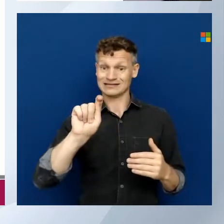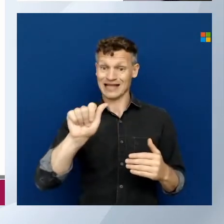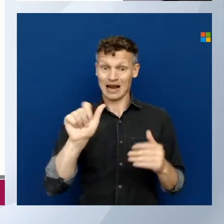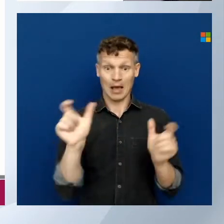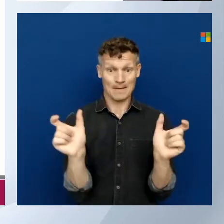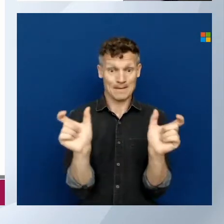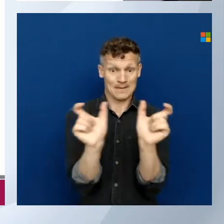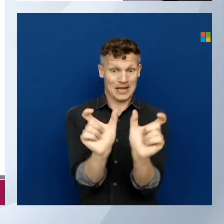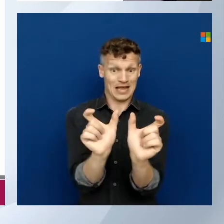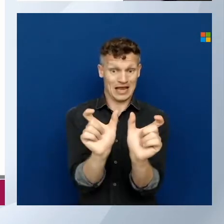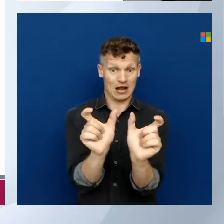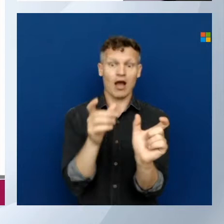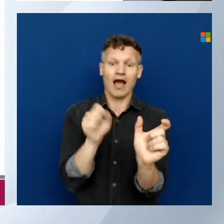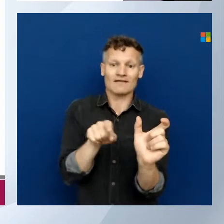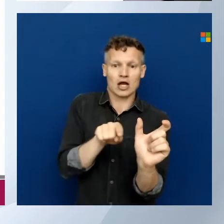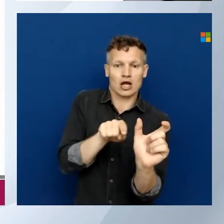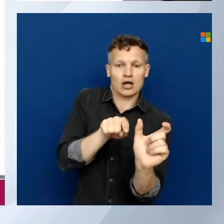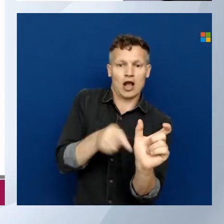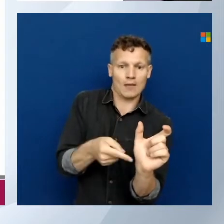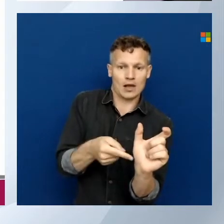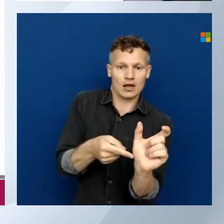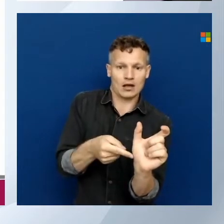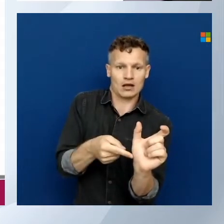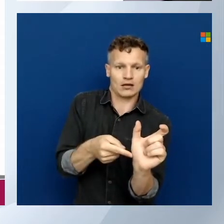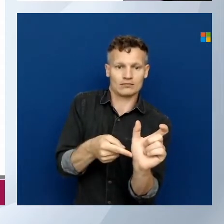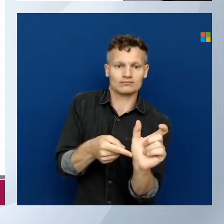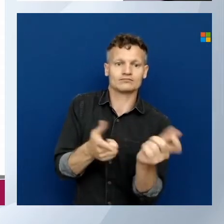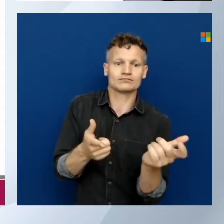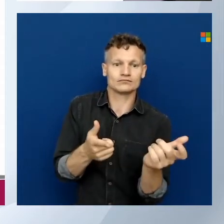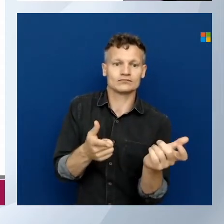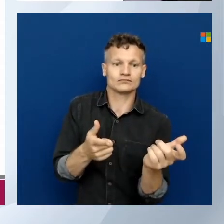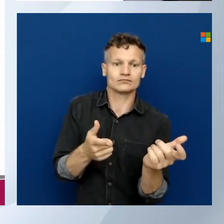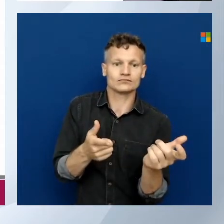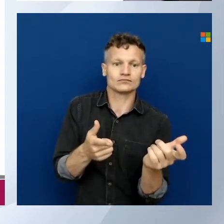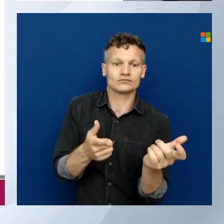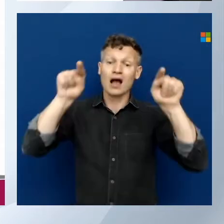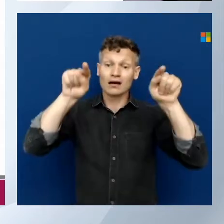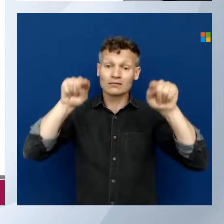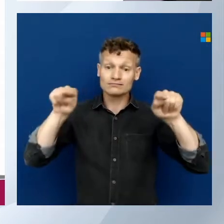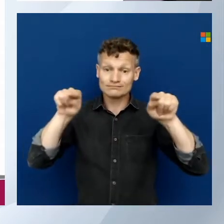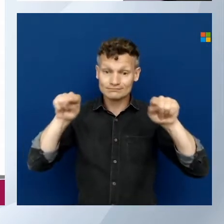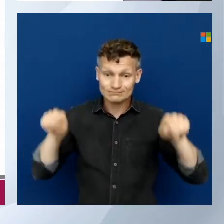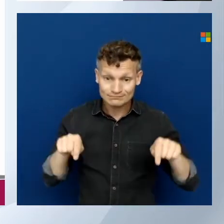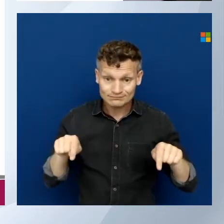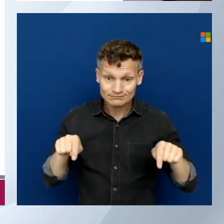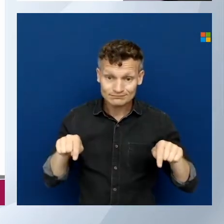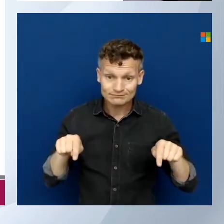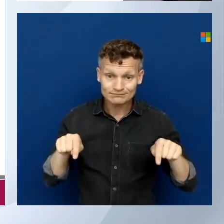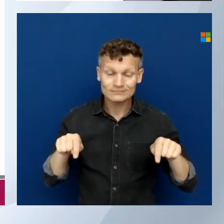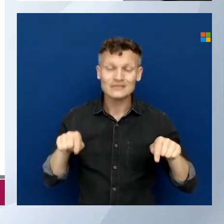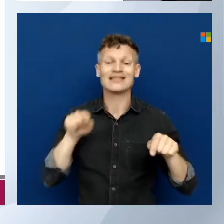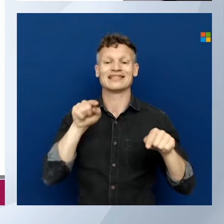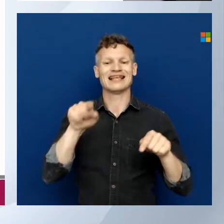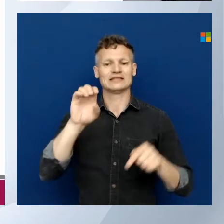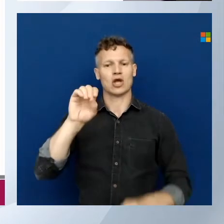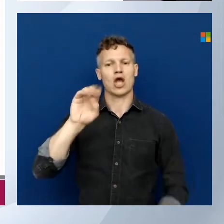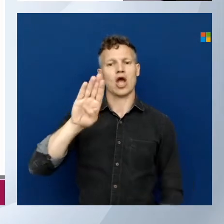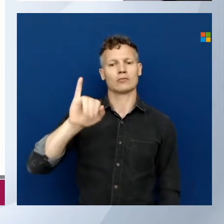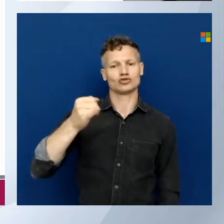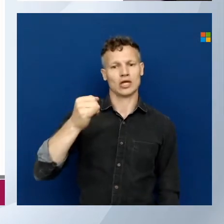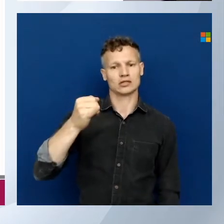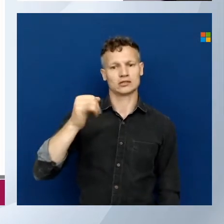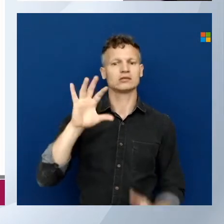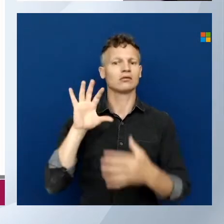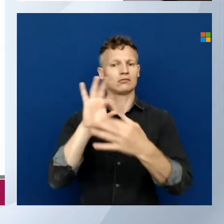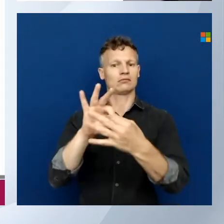We're using curly braces to specify objects within JSON. And those basically are, if we're talking about Azure, the